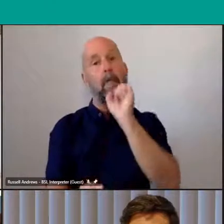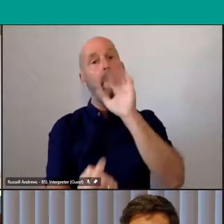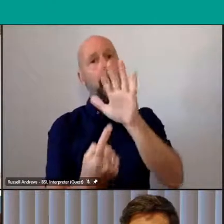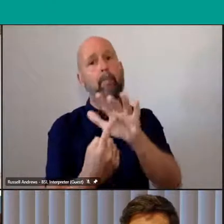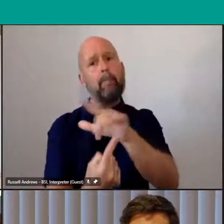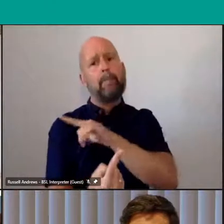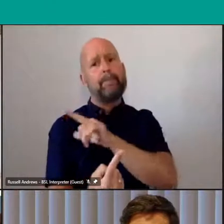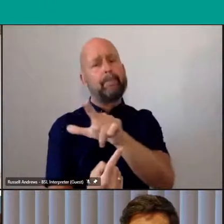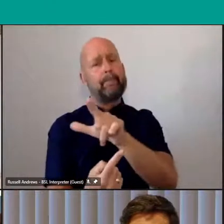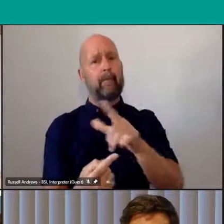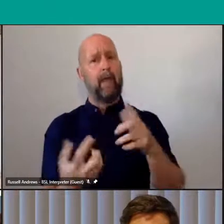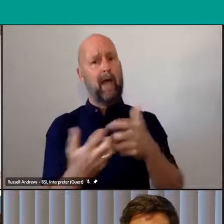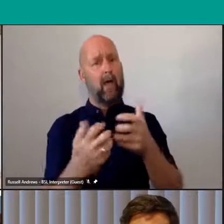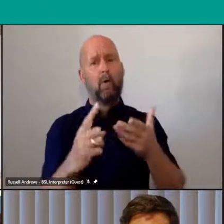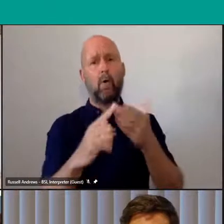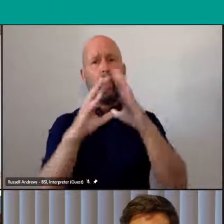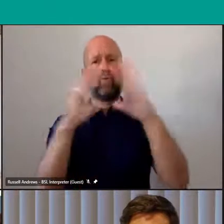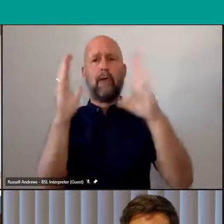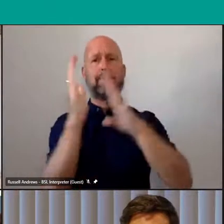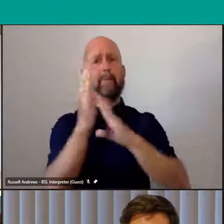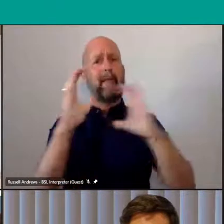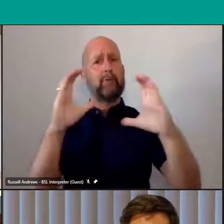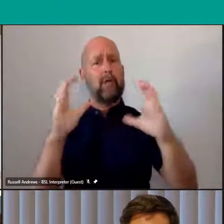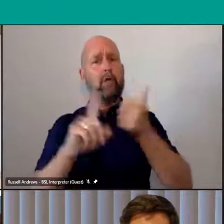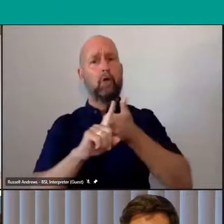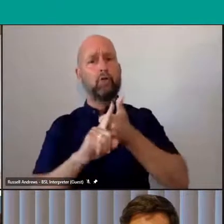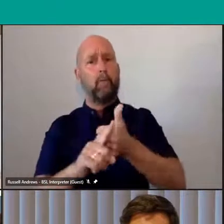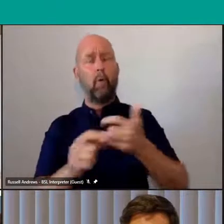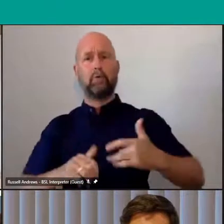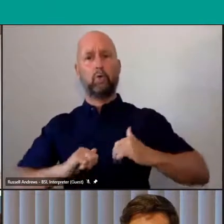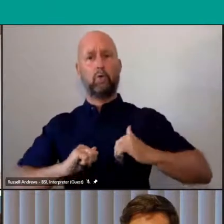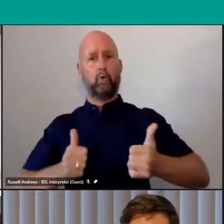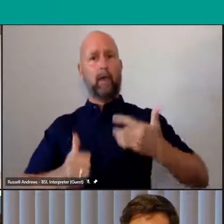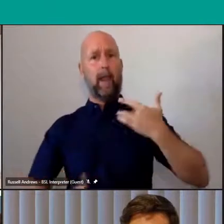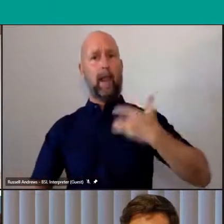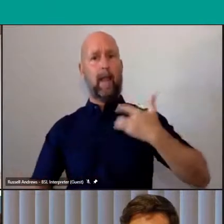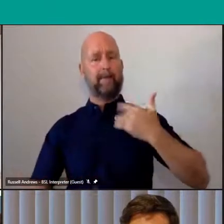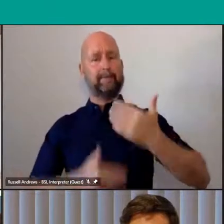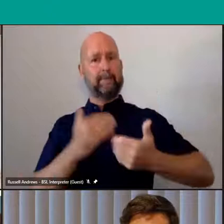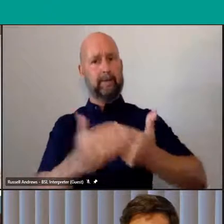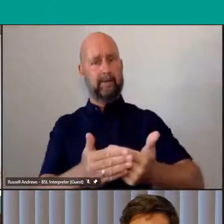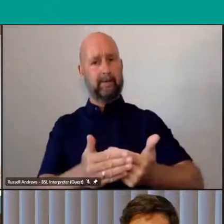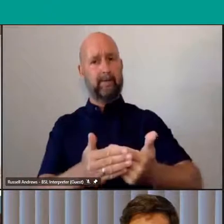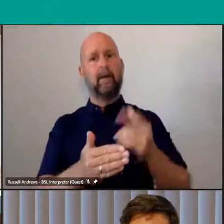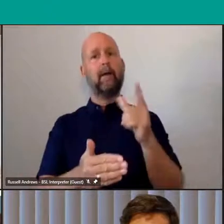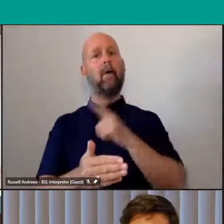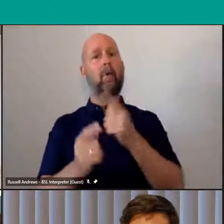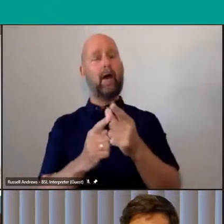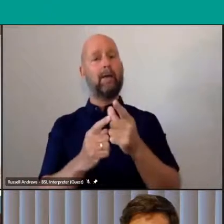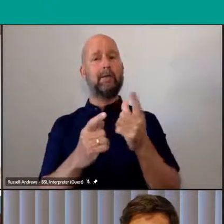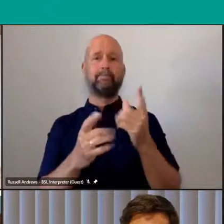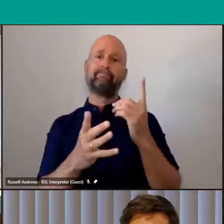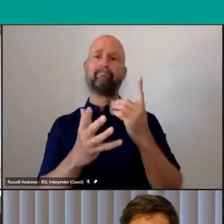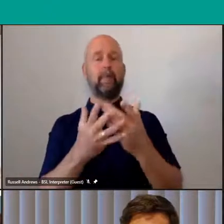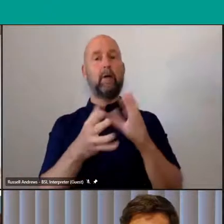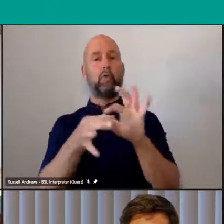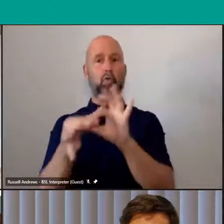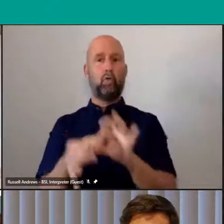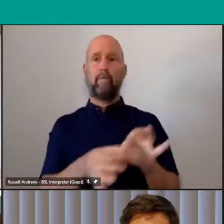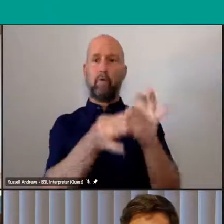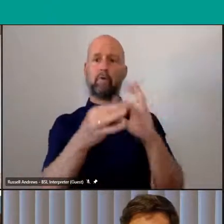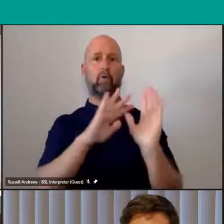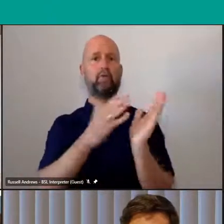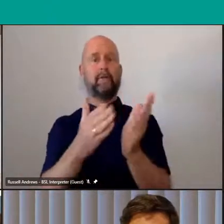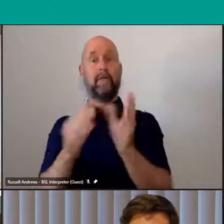to a Greater Manchester that supports good lives is moving towards a bit model of universal basic services in which